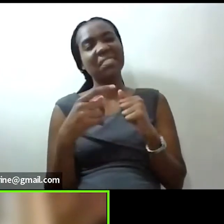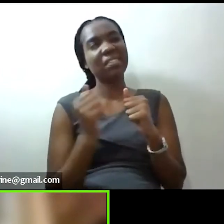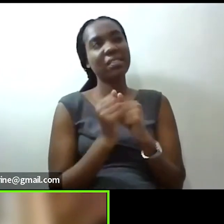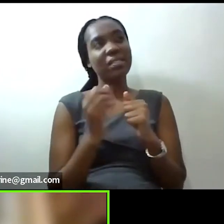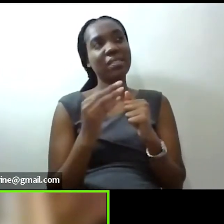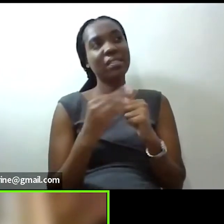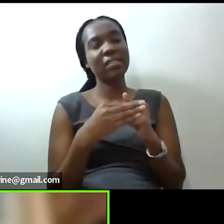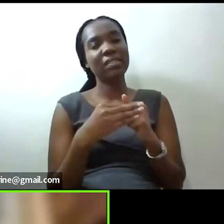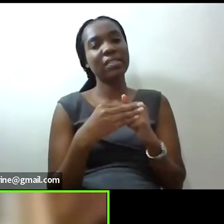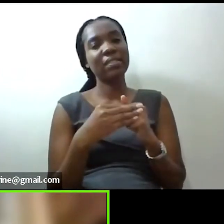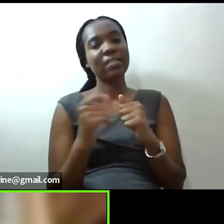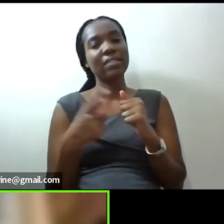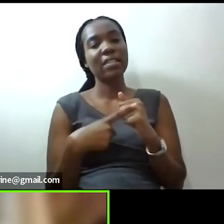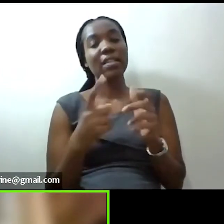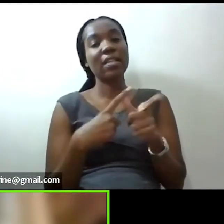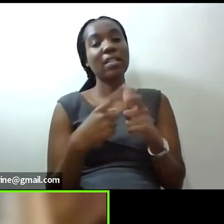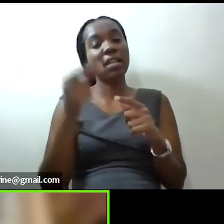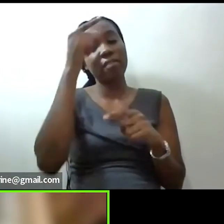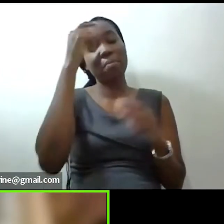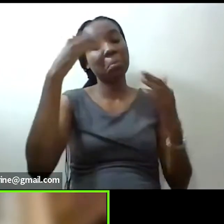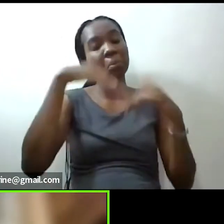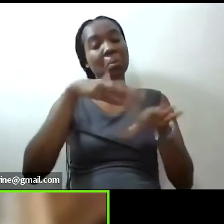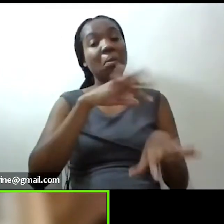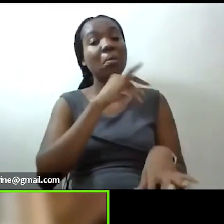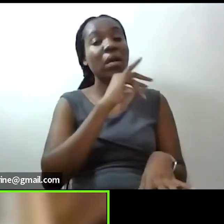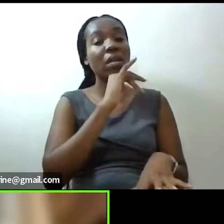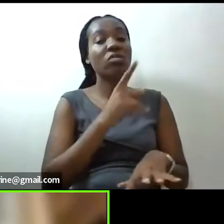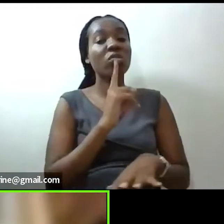government collapsed. What happened to the investors' money?